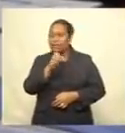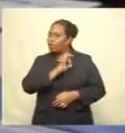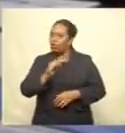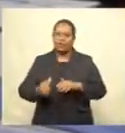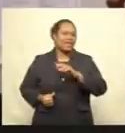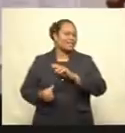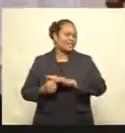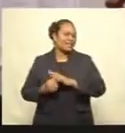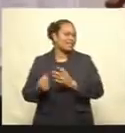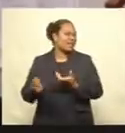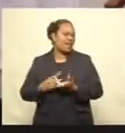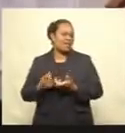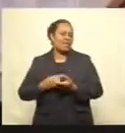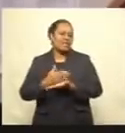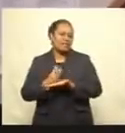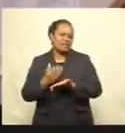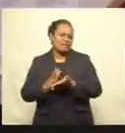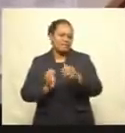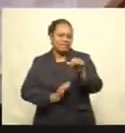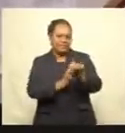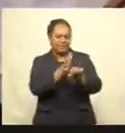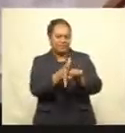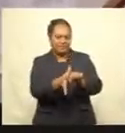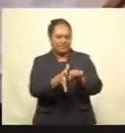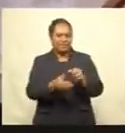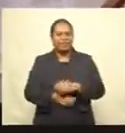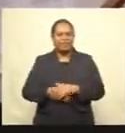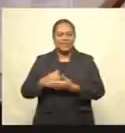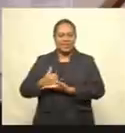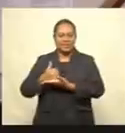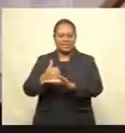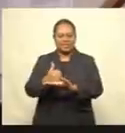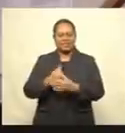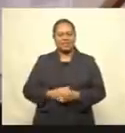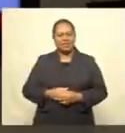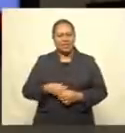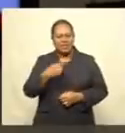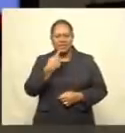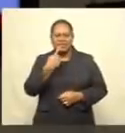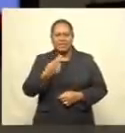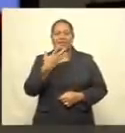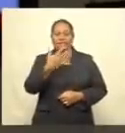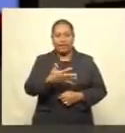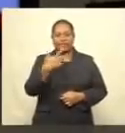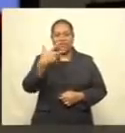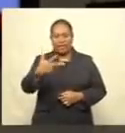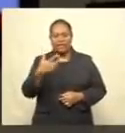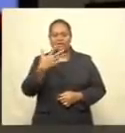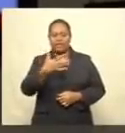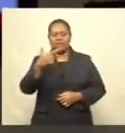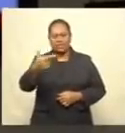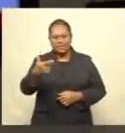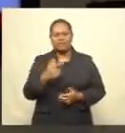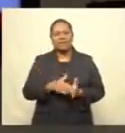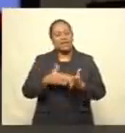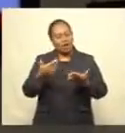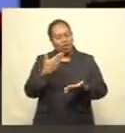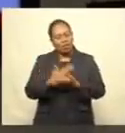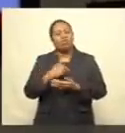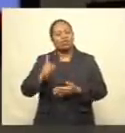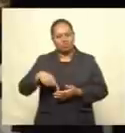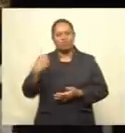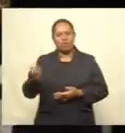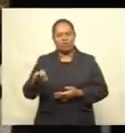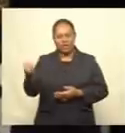accessing any other FNPF COVID-19 relief. The FNPF short code 5857 is also going live from